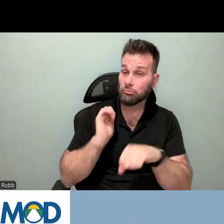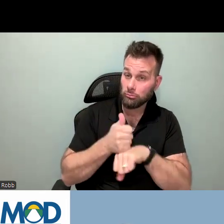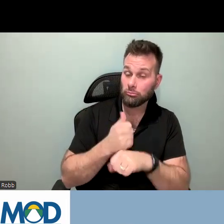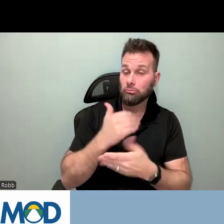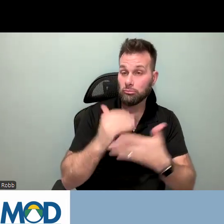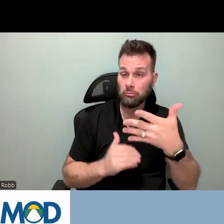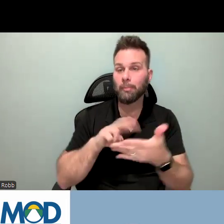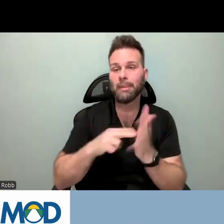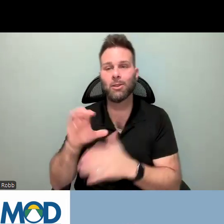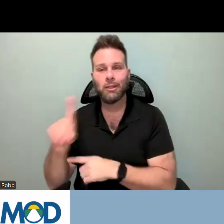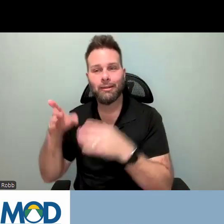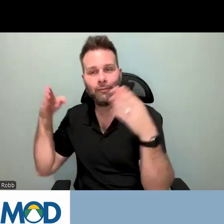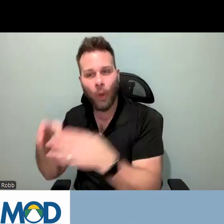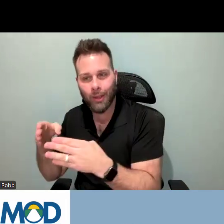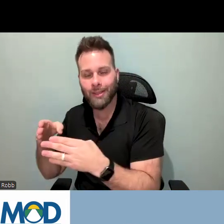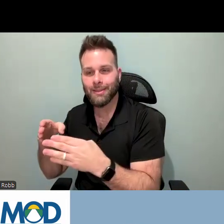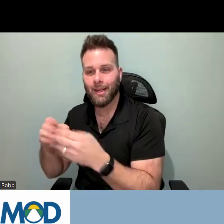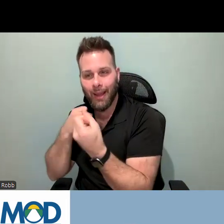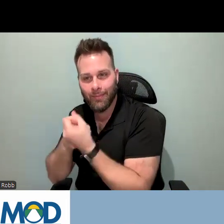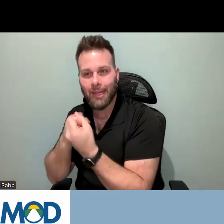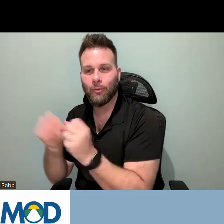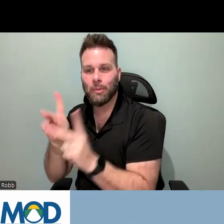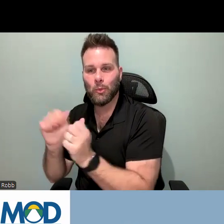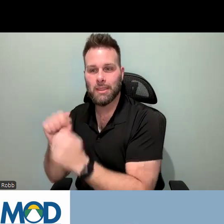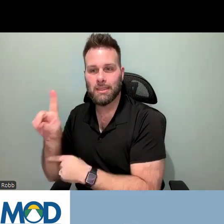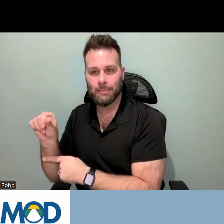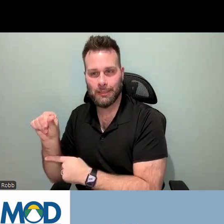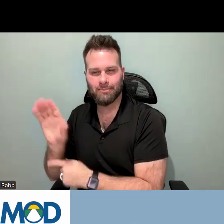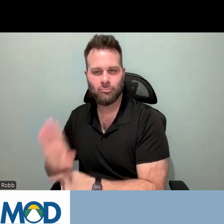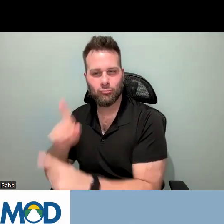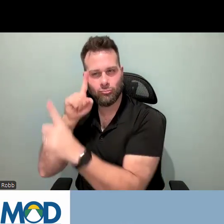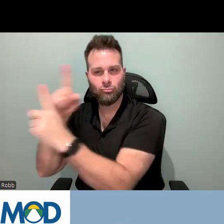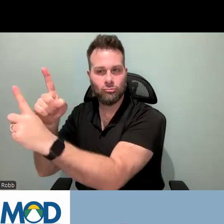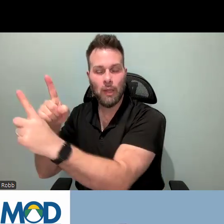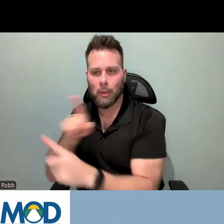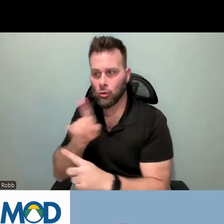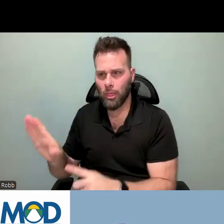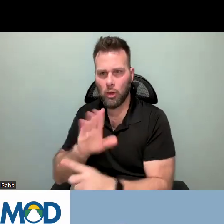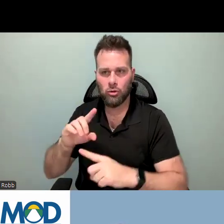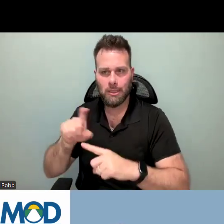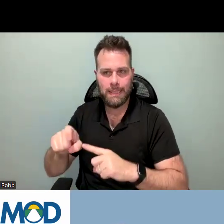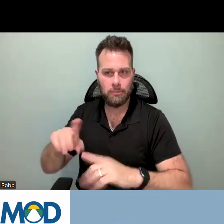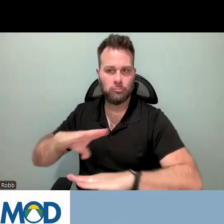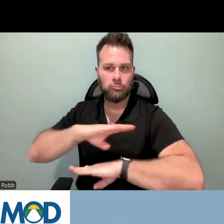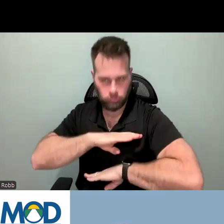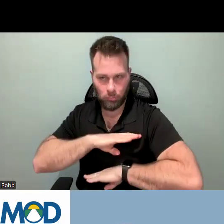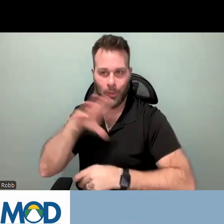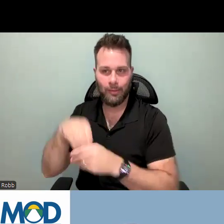core mission, advocating for people with disabilities, and ensuring that their needs are considered in municipal planning.